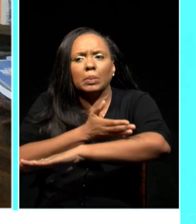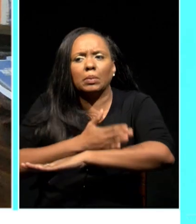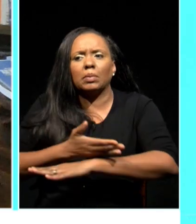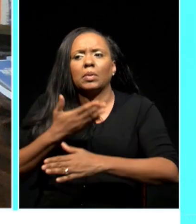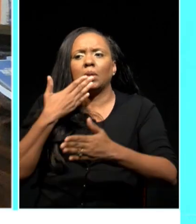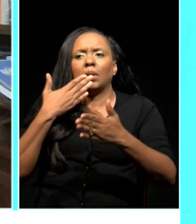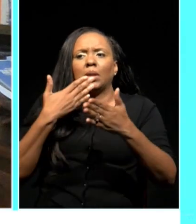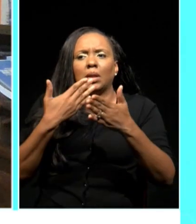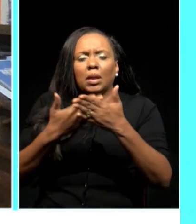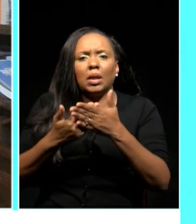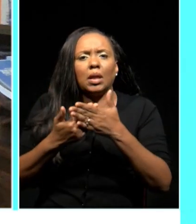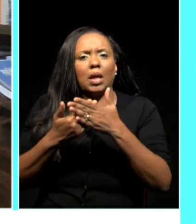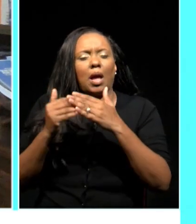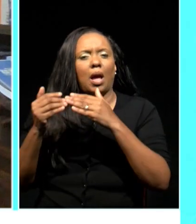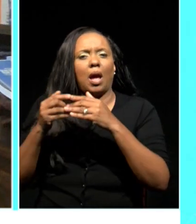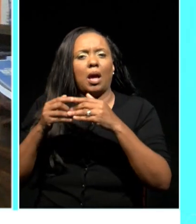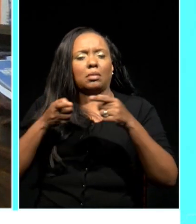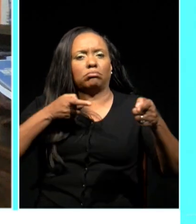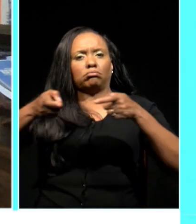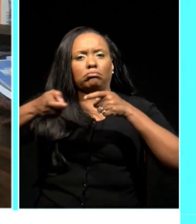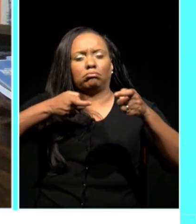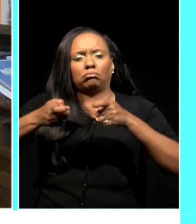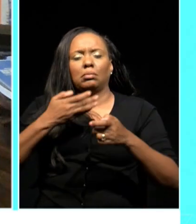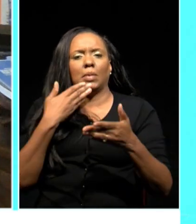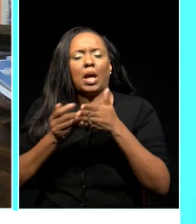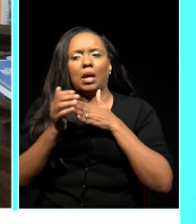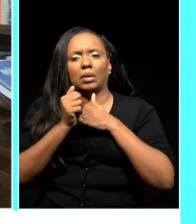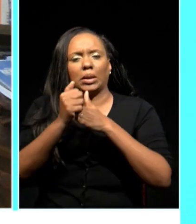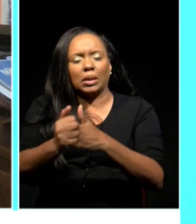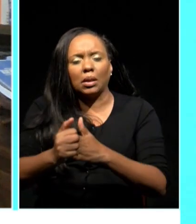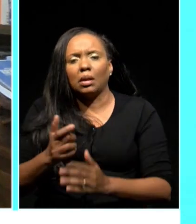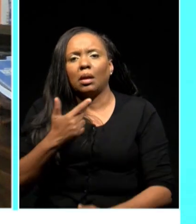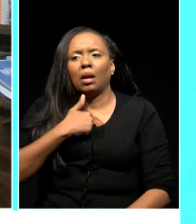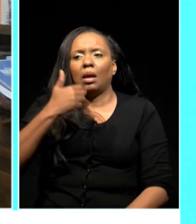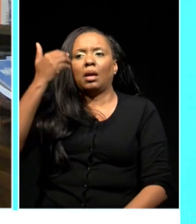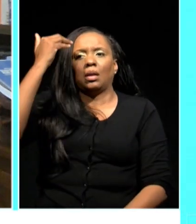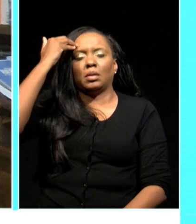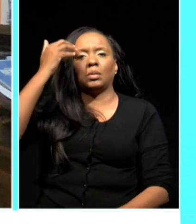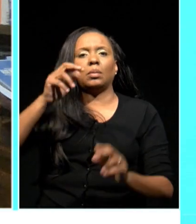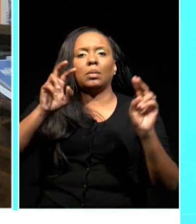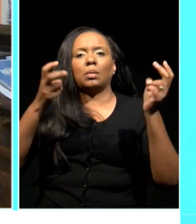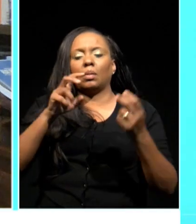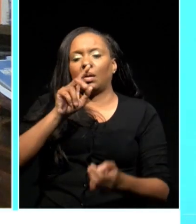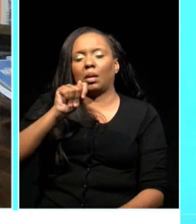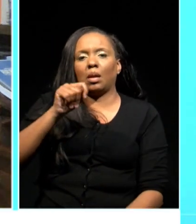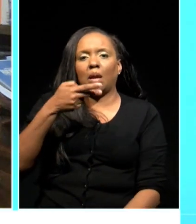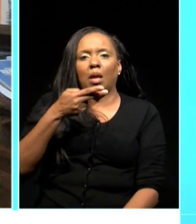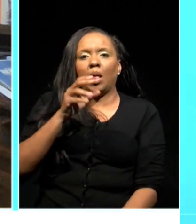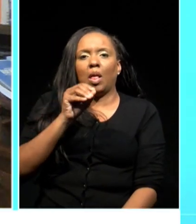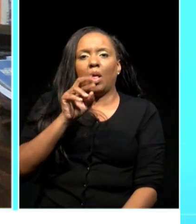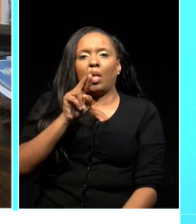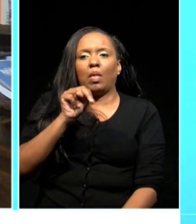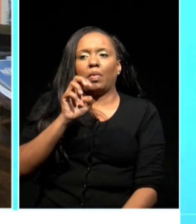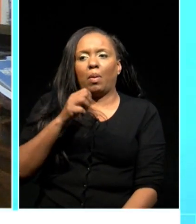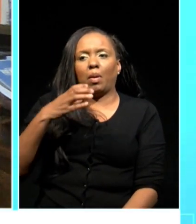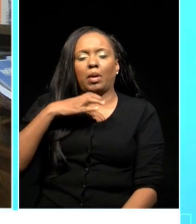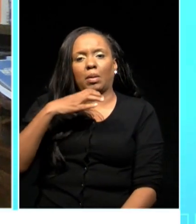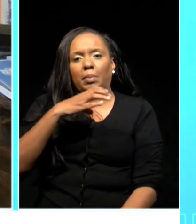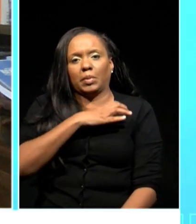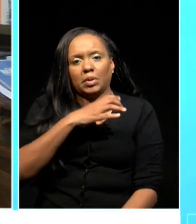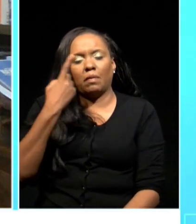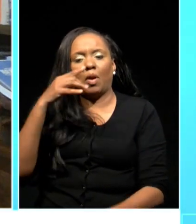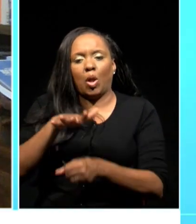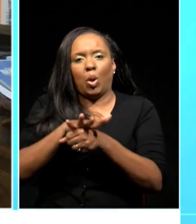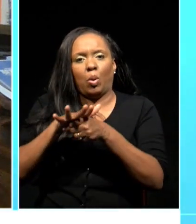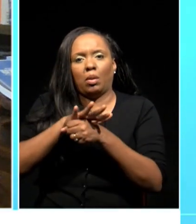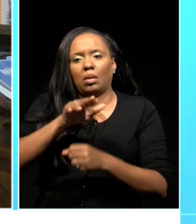governance. I know, of course, there's the Thorn Commission on local governance, and hopefully